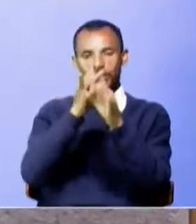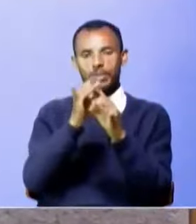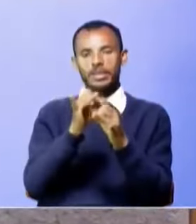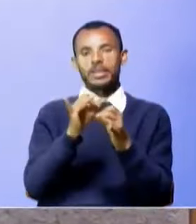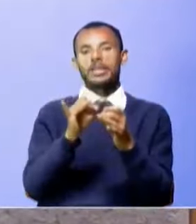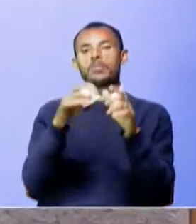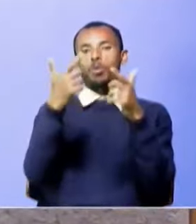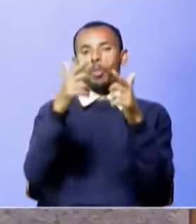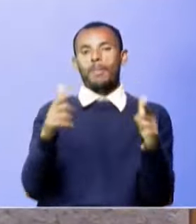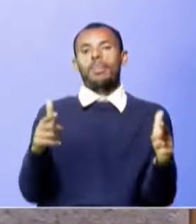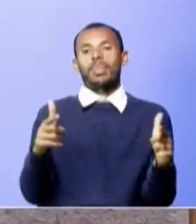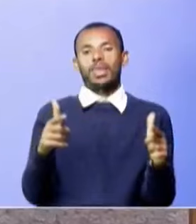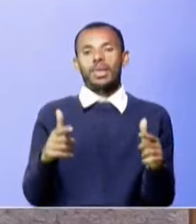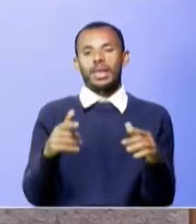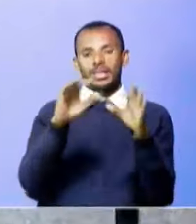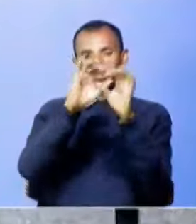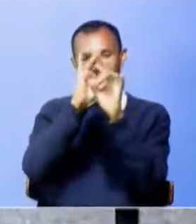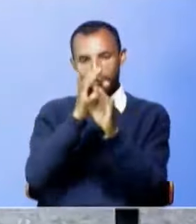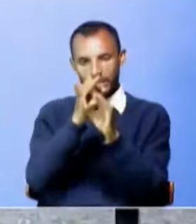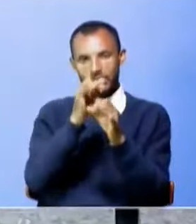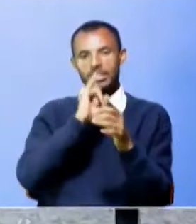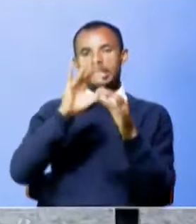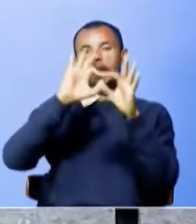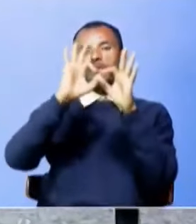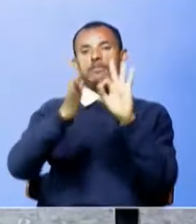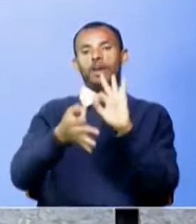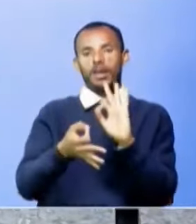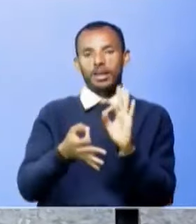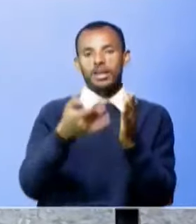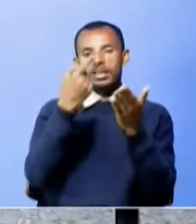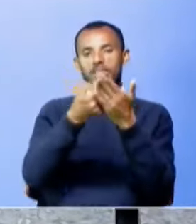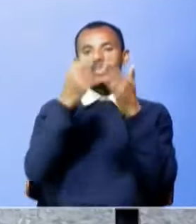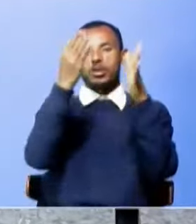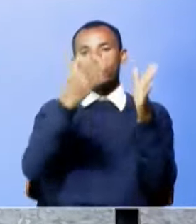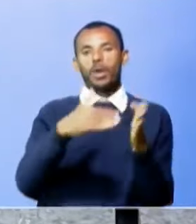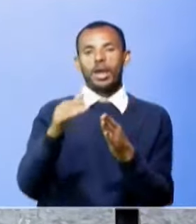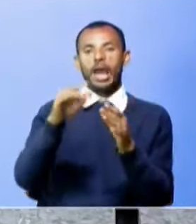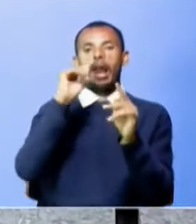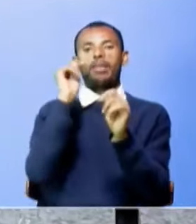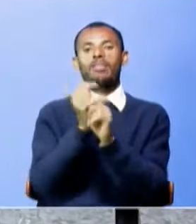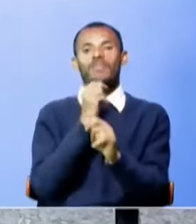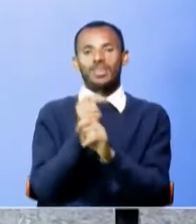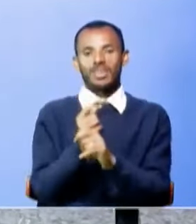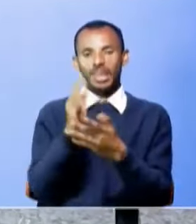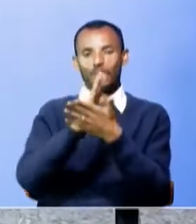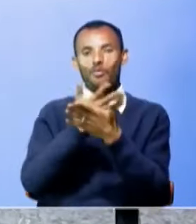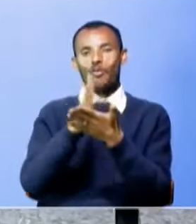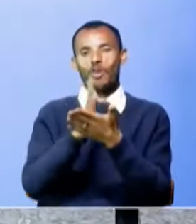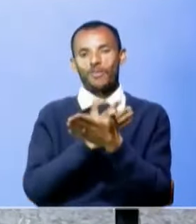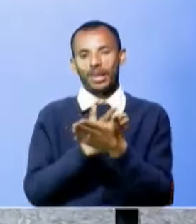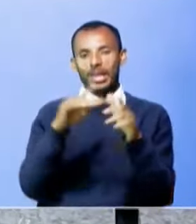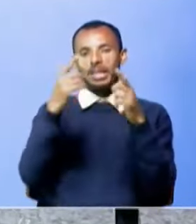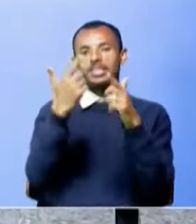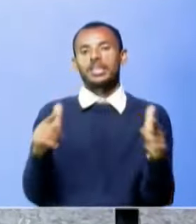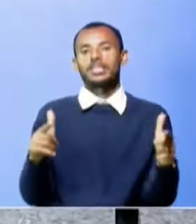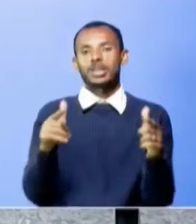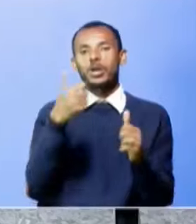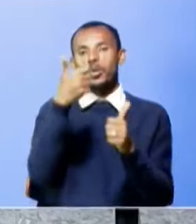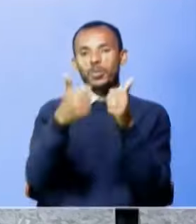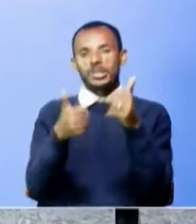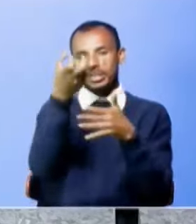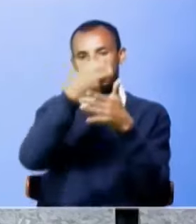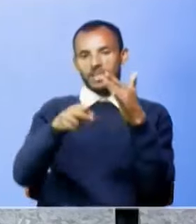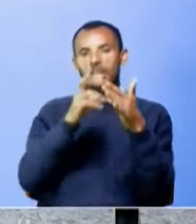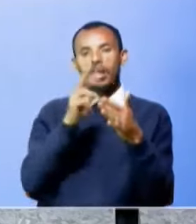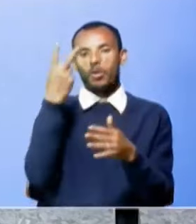In probability, experiment is defined in this way. An activity involving a chance in which results